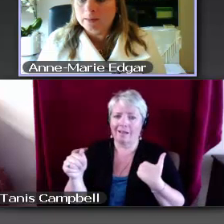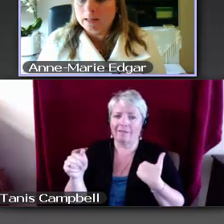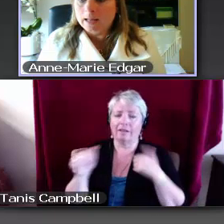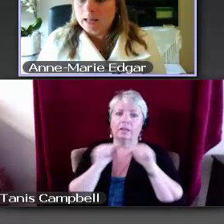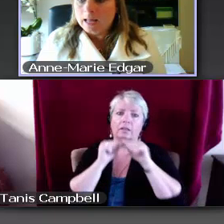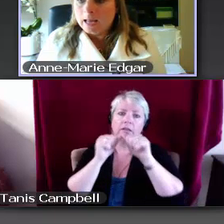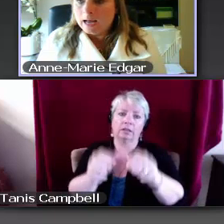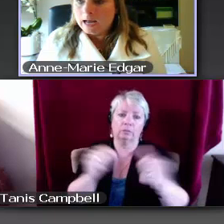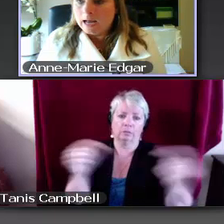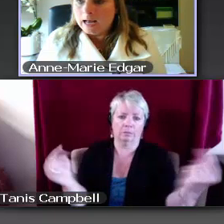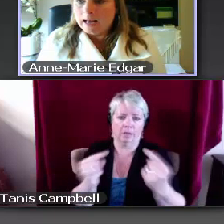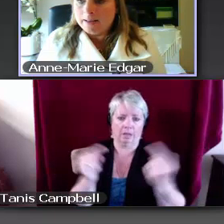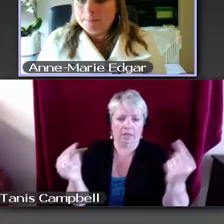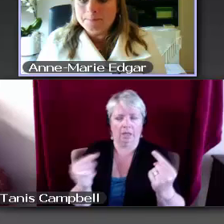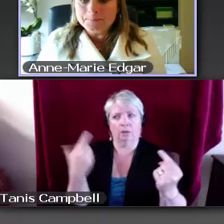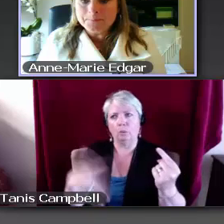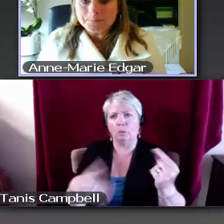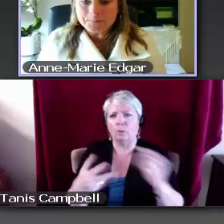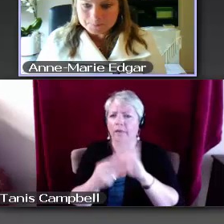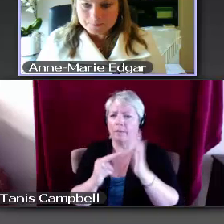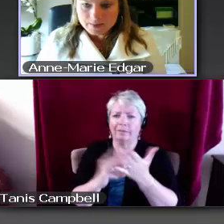pain.